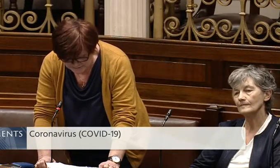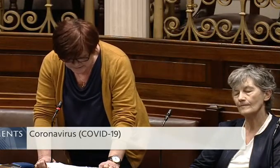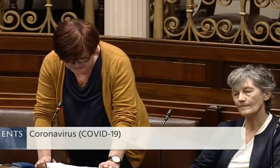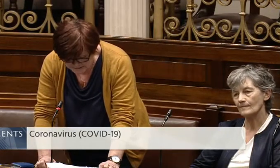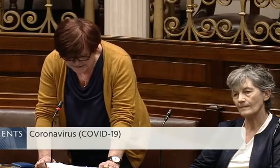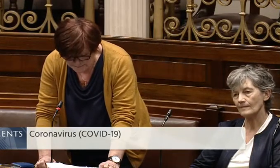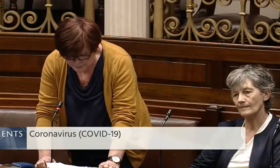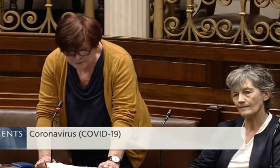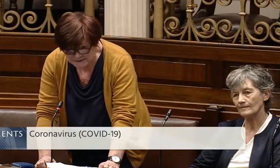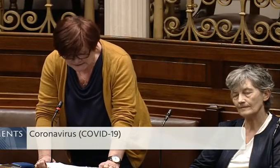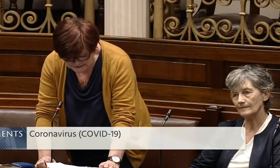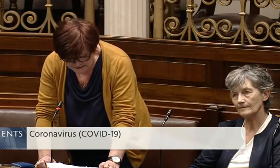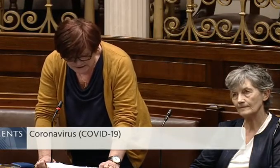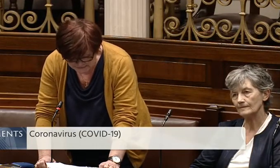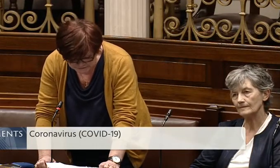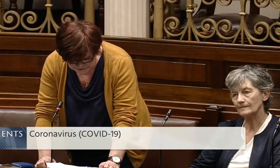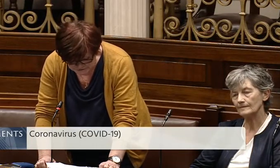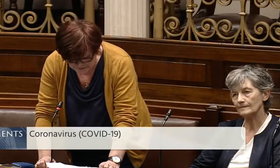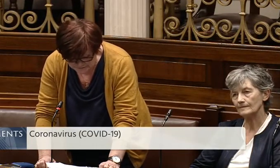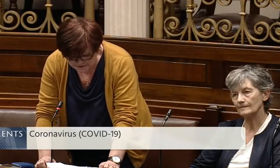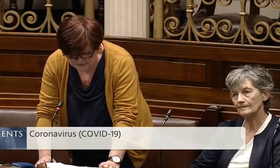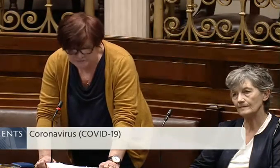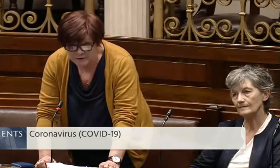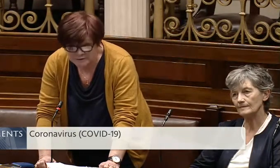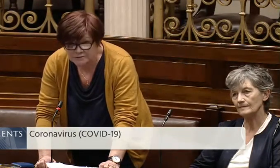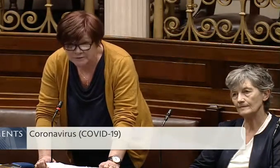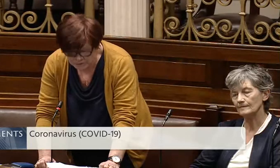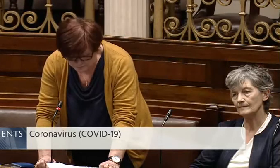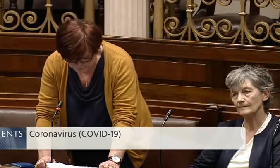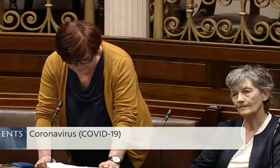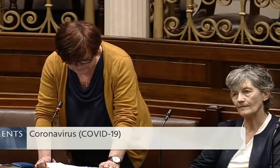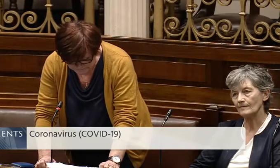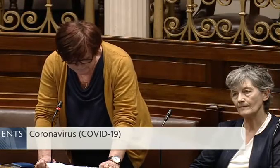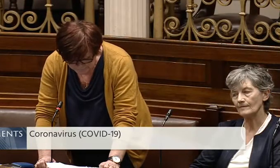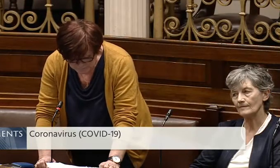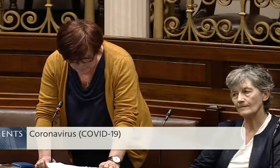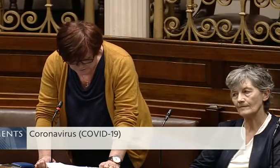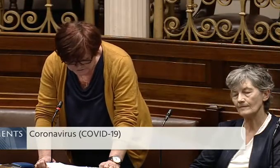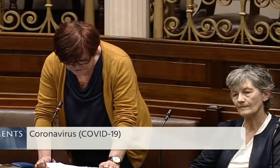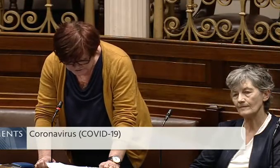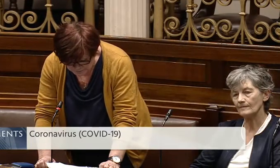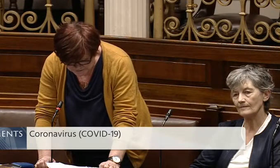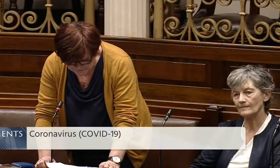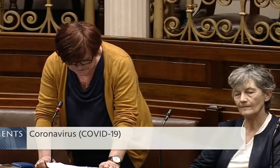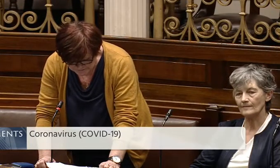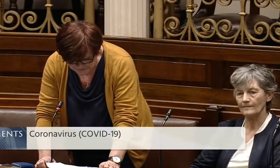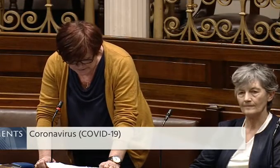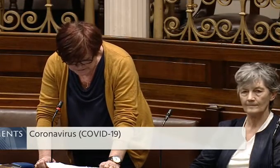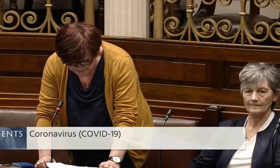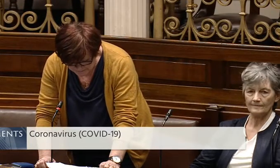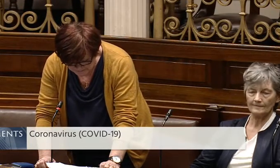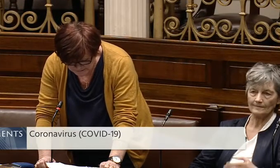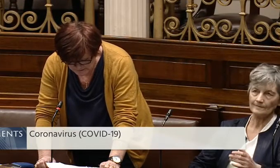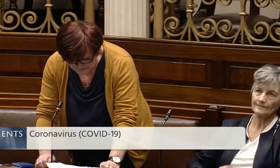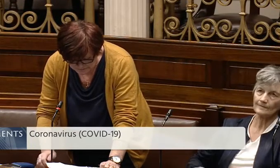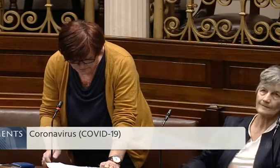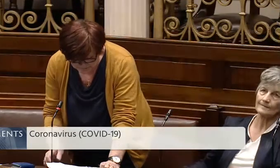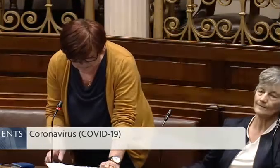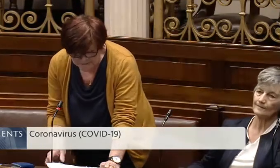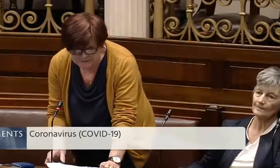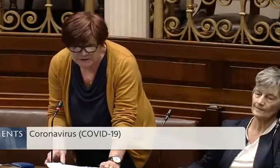the same Act, employees have a duty of care to fellow workers. Workers in this situation will have to rely on sick pay